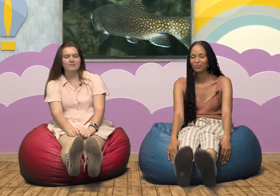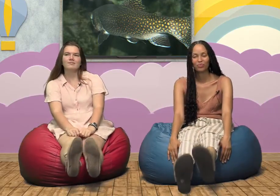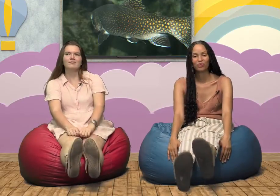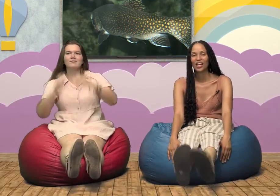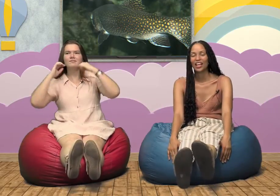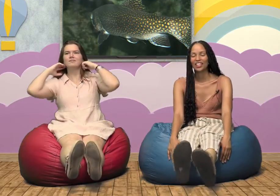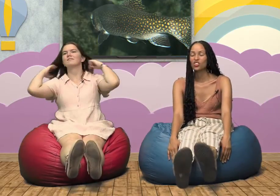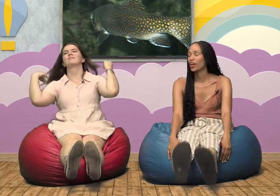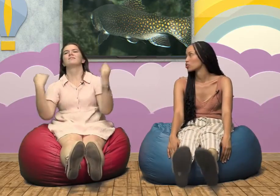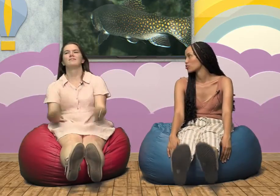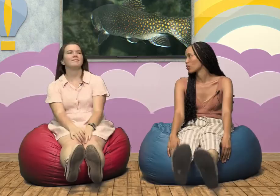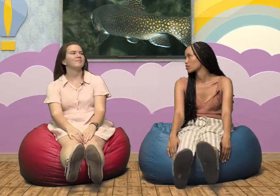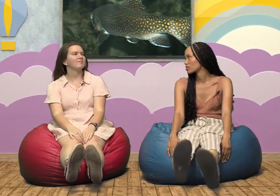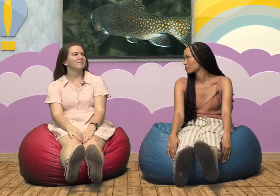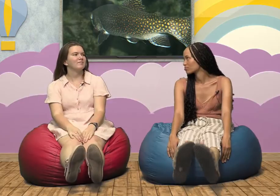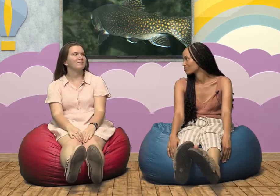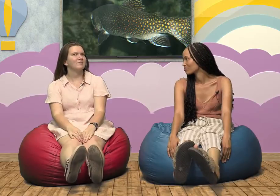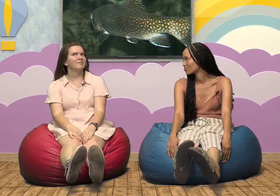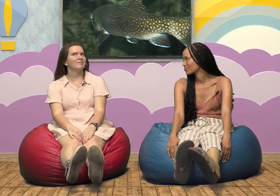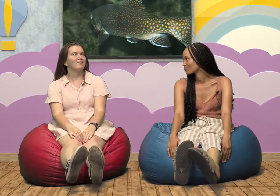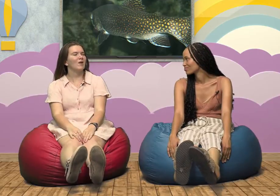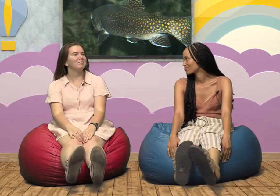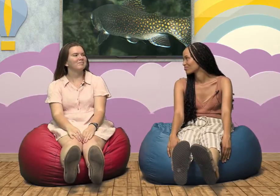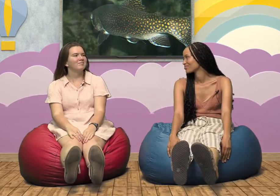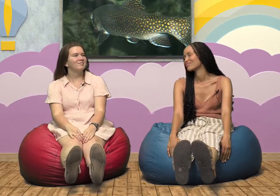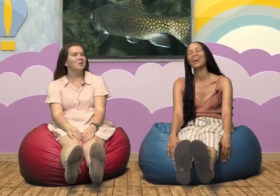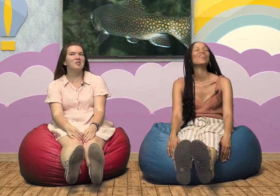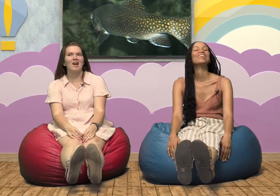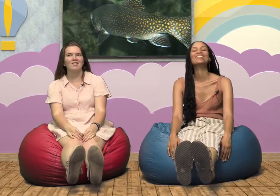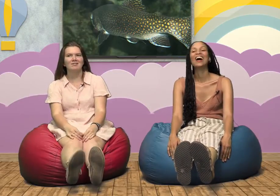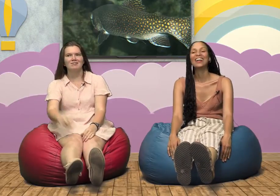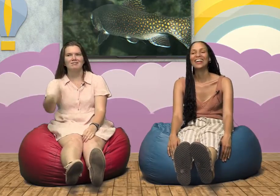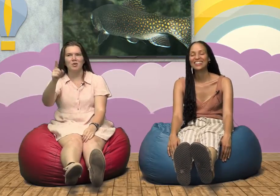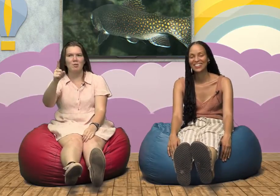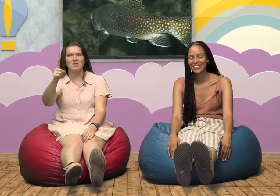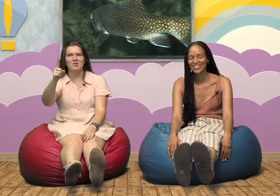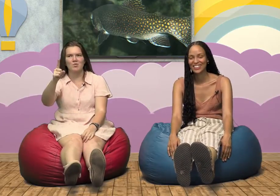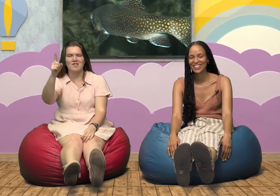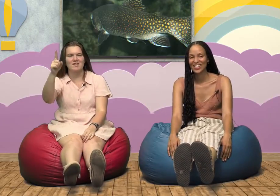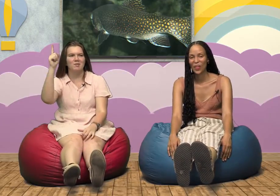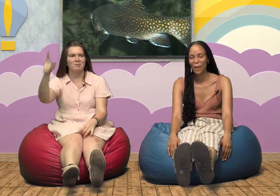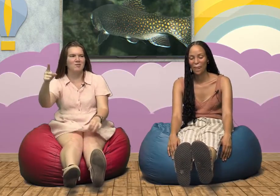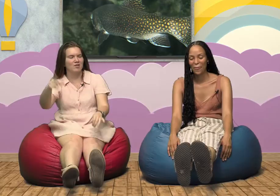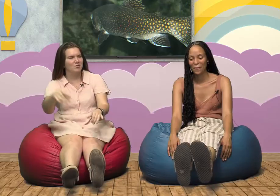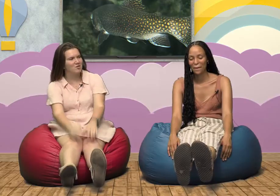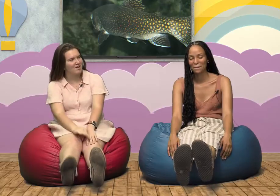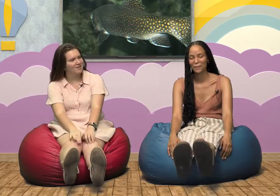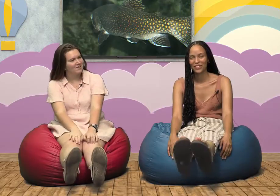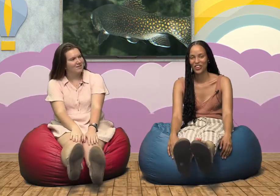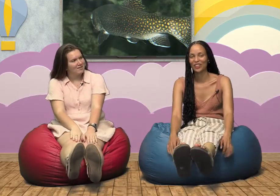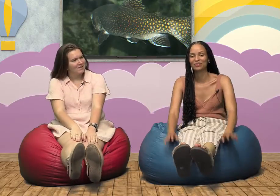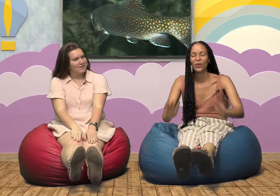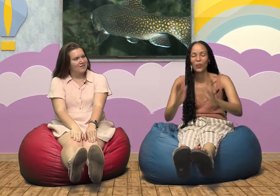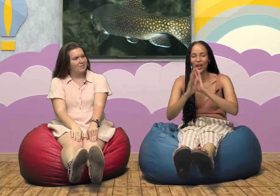set, let's try and do it fast. Okay, we can try. Okay, No promises we'll succeed, but the best we can do is